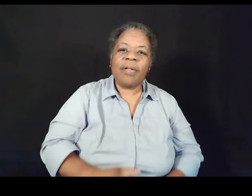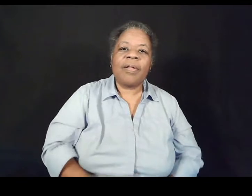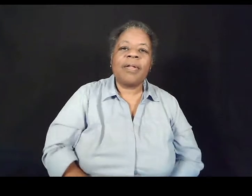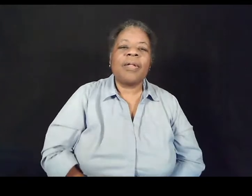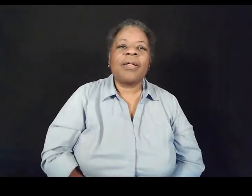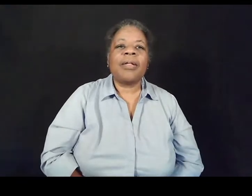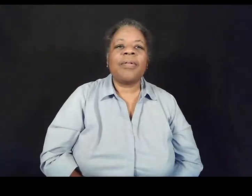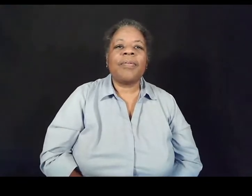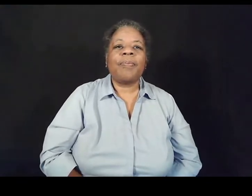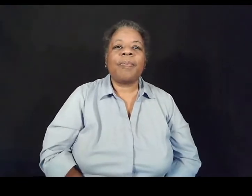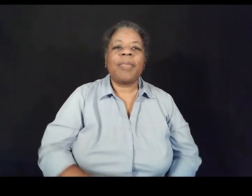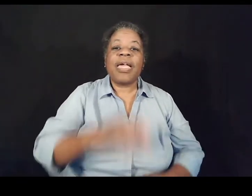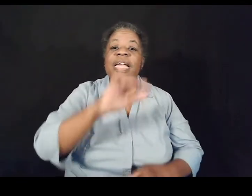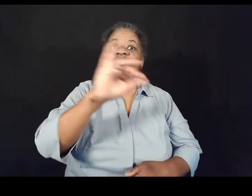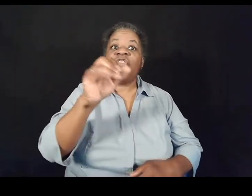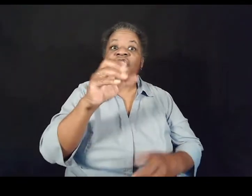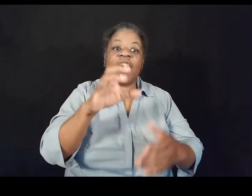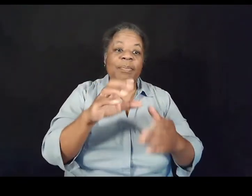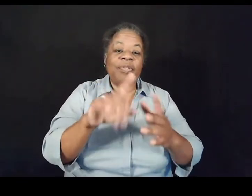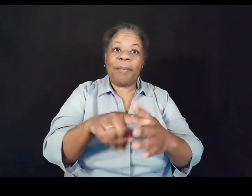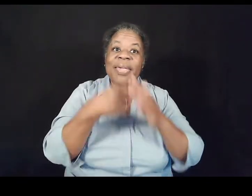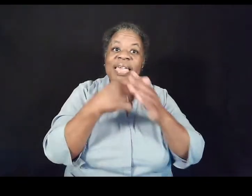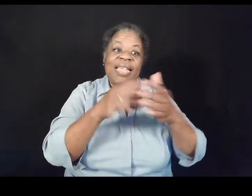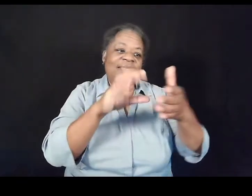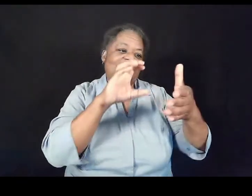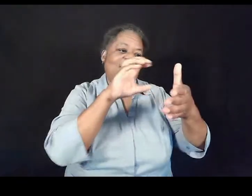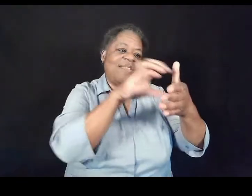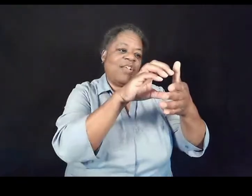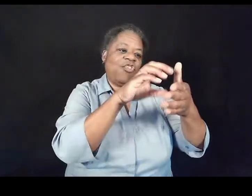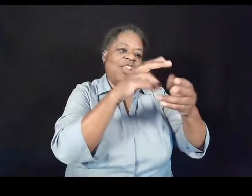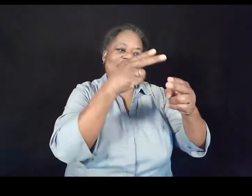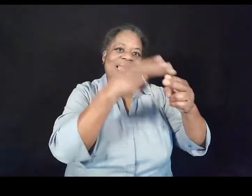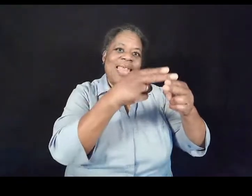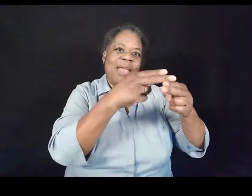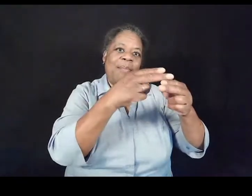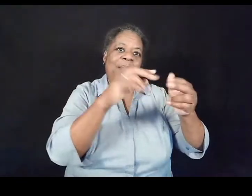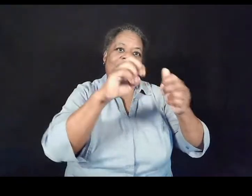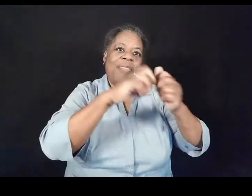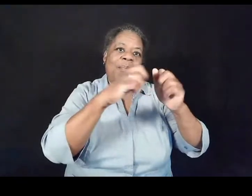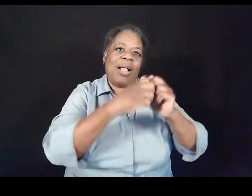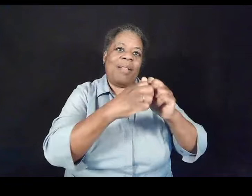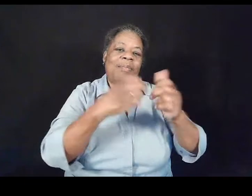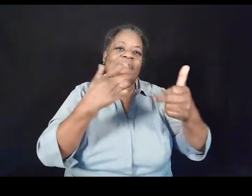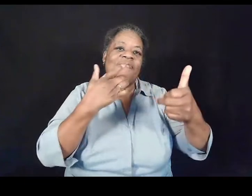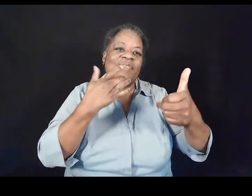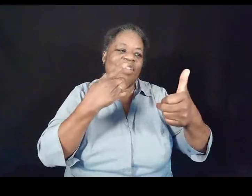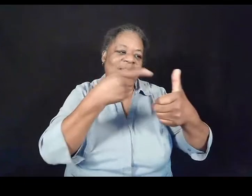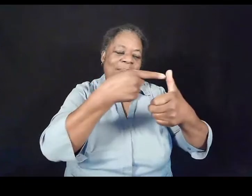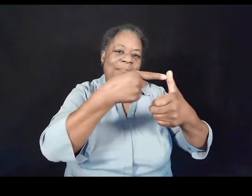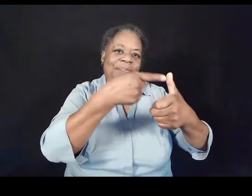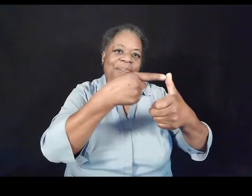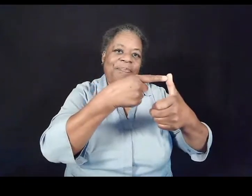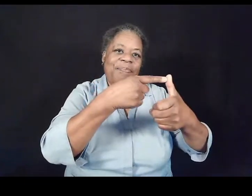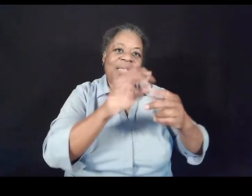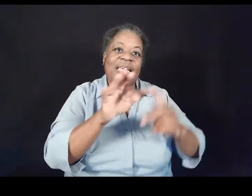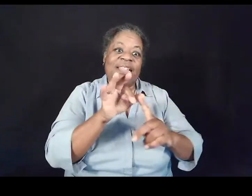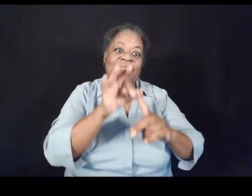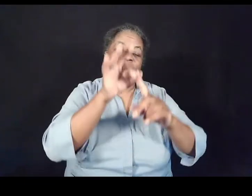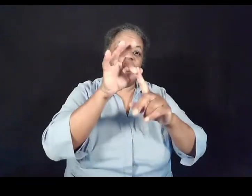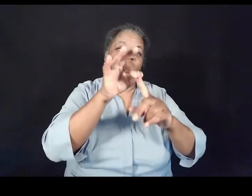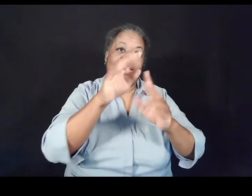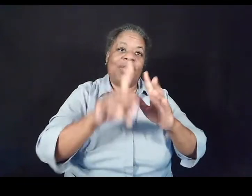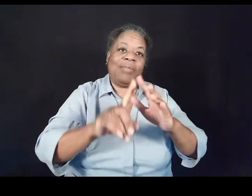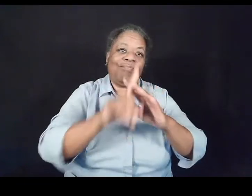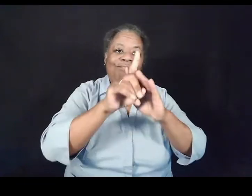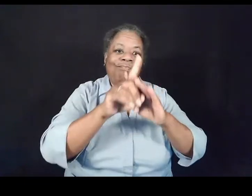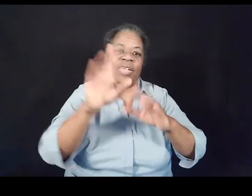So James begins this section of the letter by naming the problem of favoritism, especially when it rears its ugly head in the